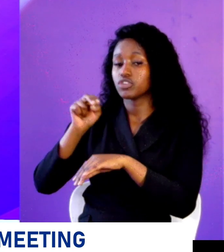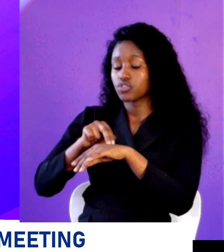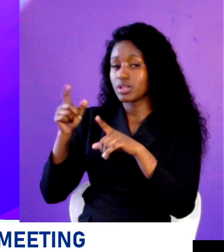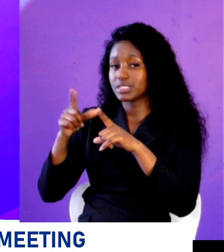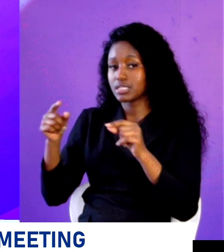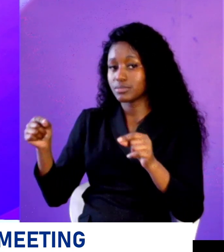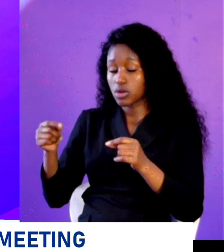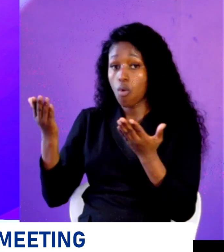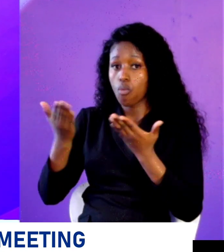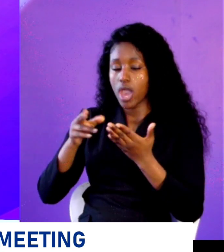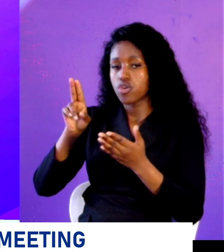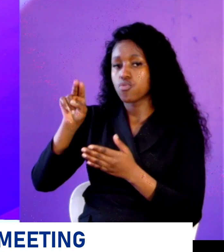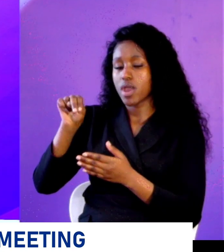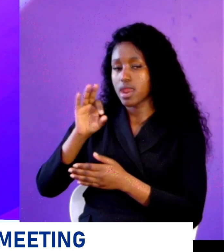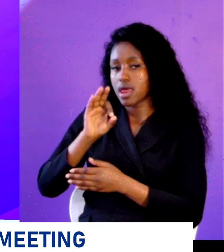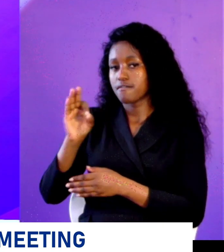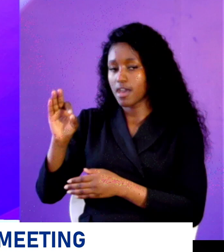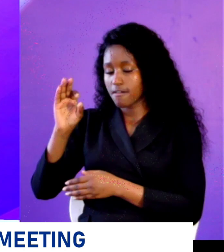the